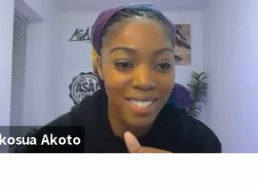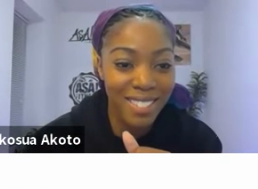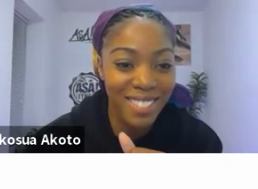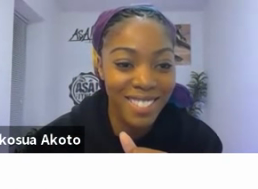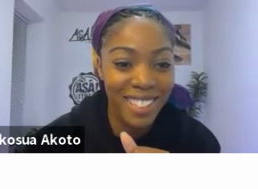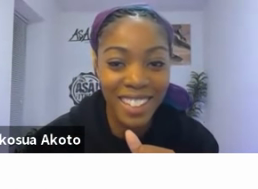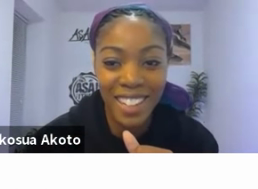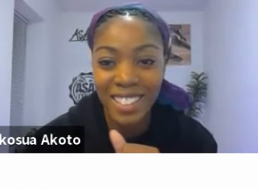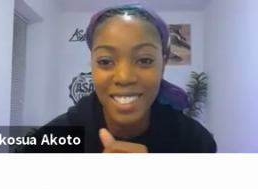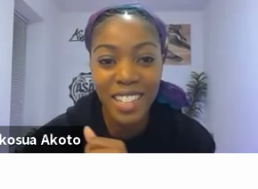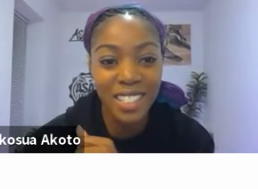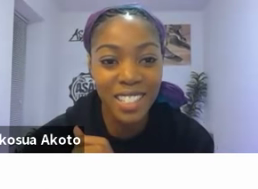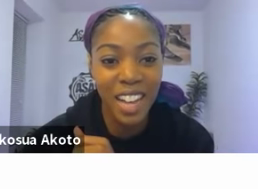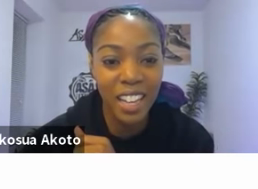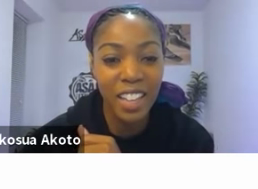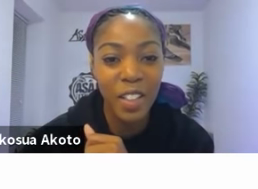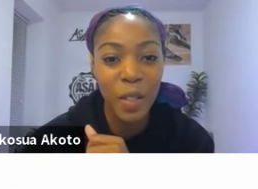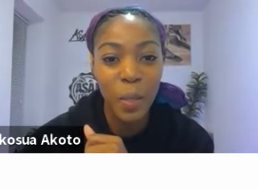bikes.